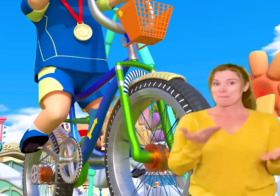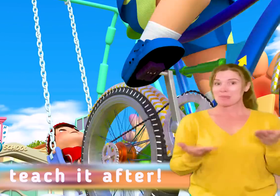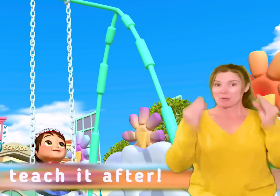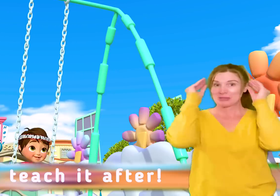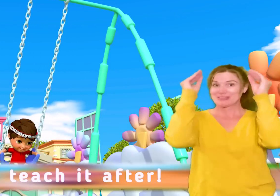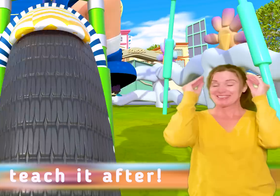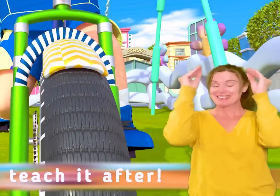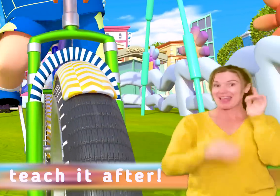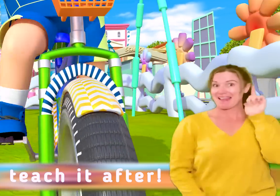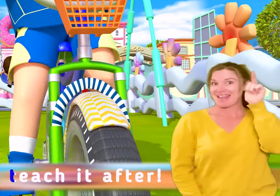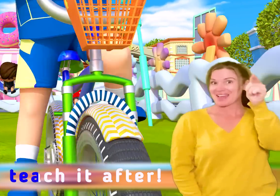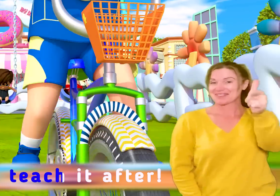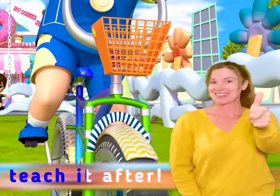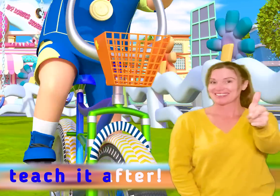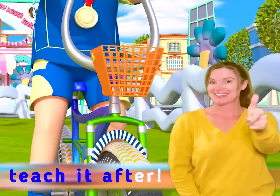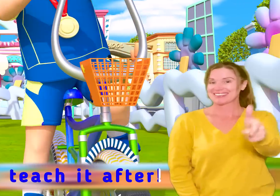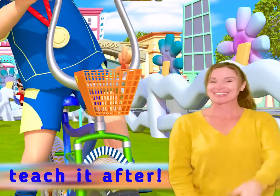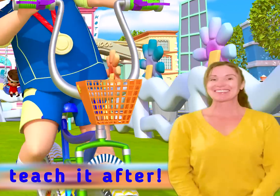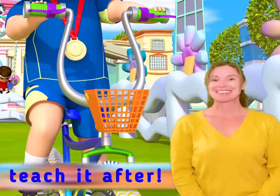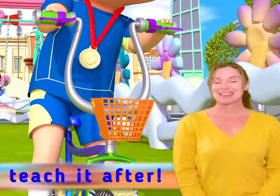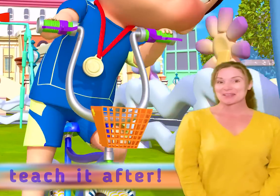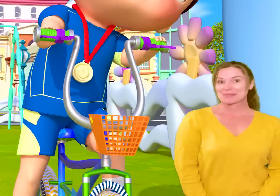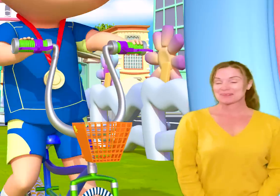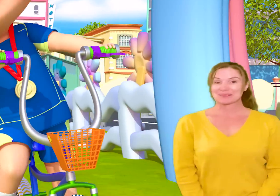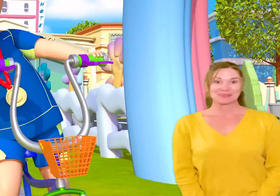after and maybe we'll teach it